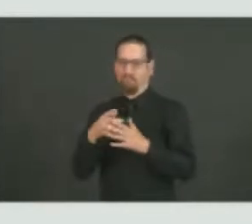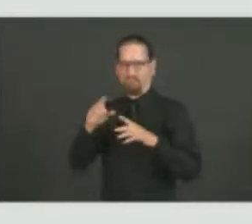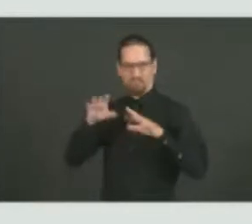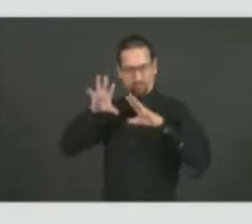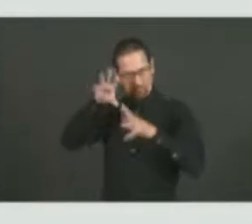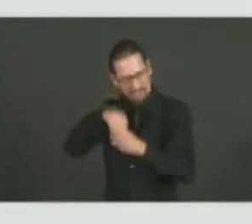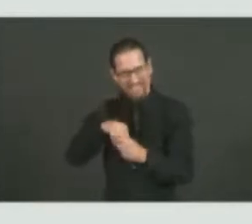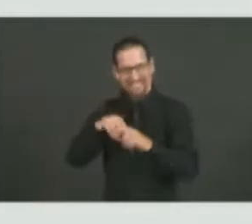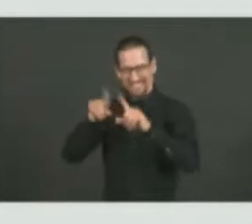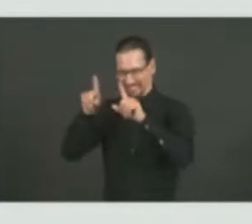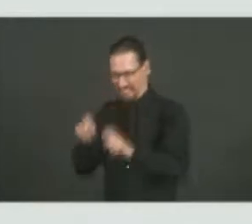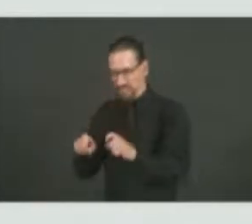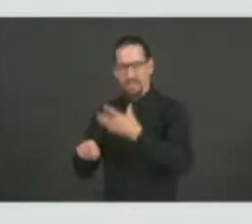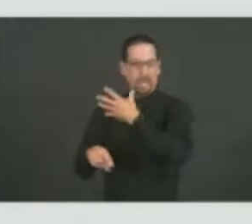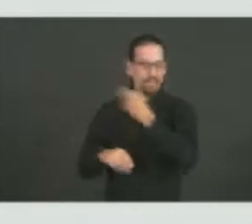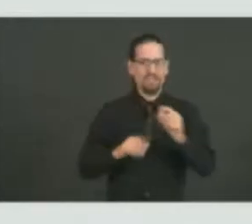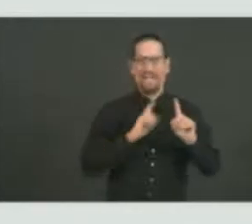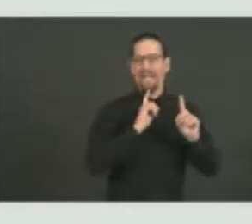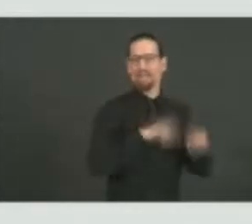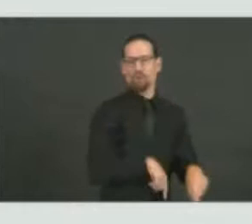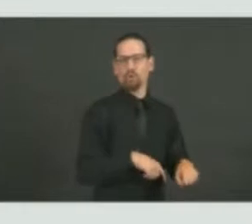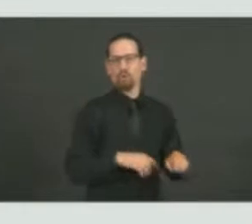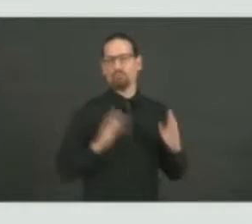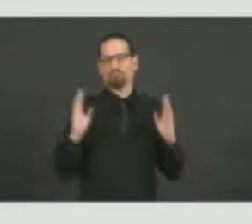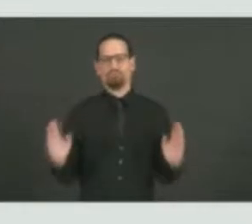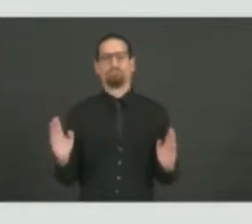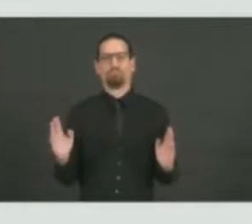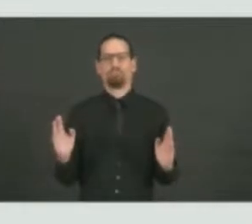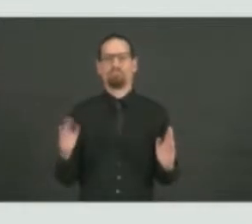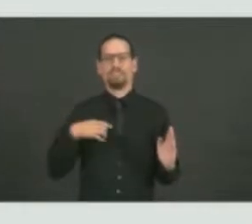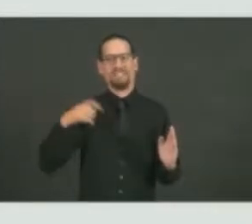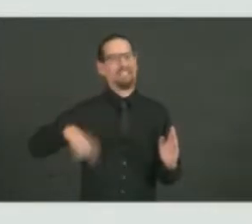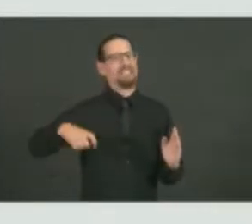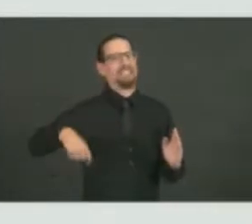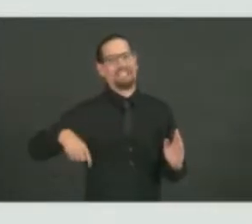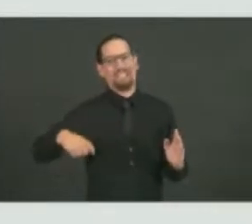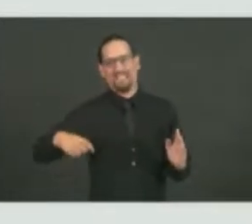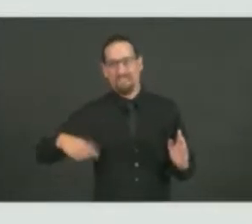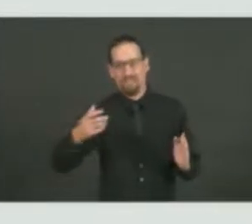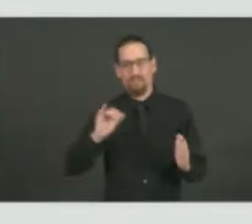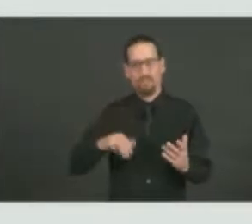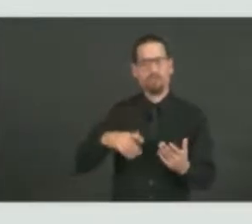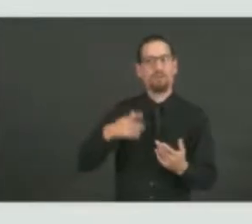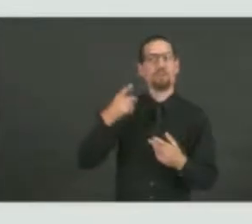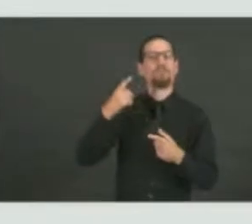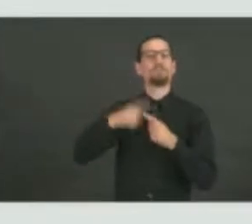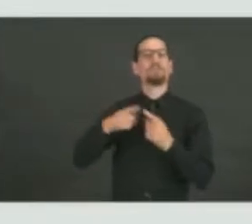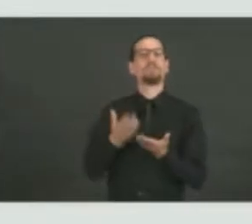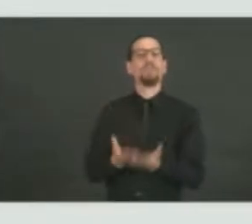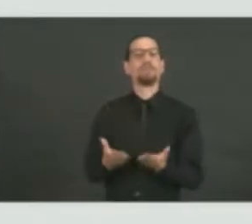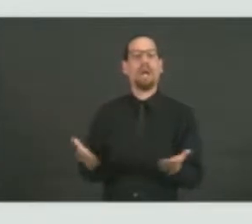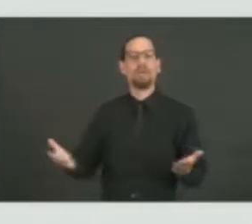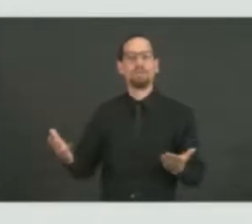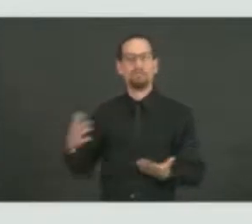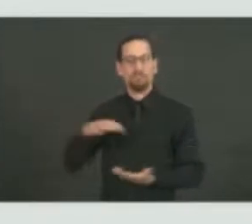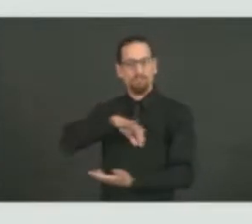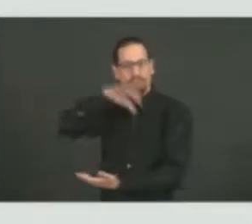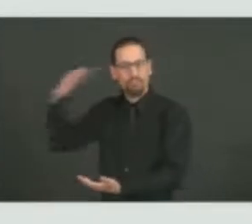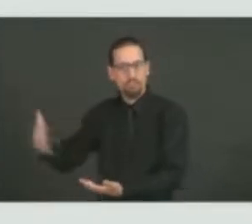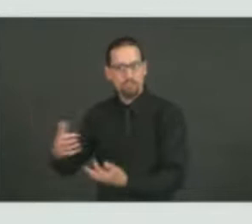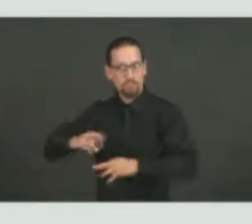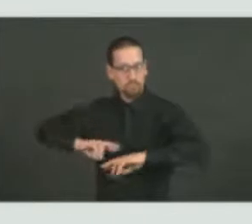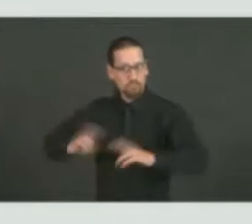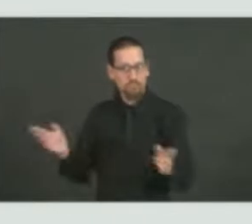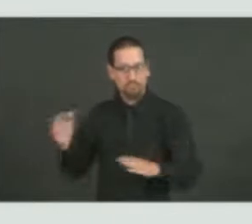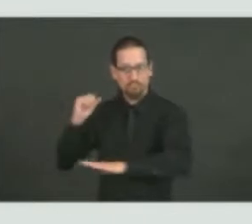Fourth, we need supply readiness. Every school has to have a more than sufficient supply of